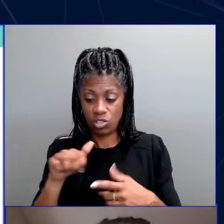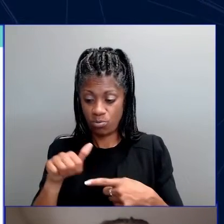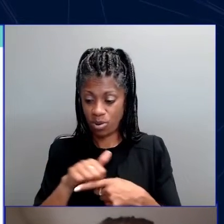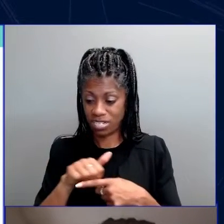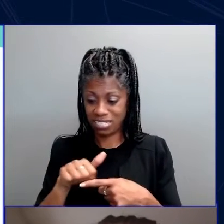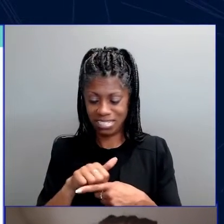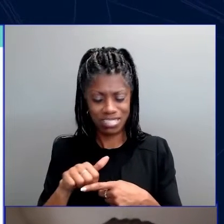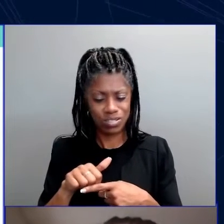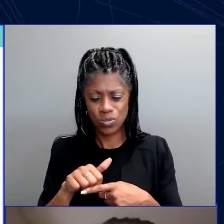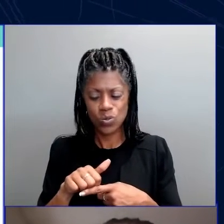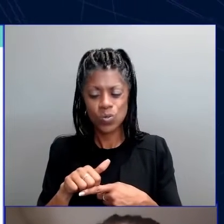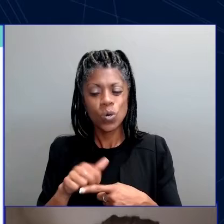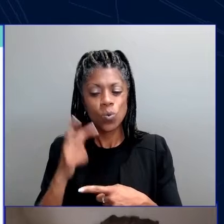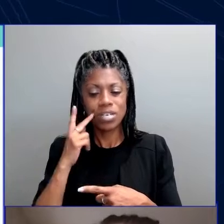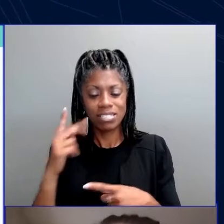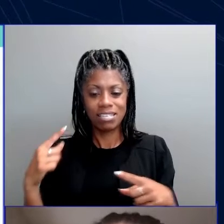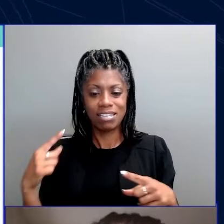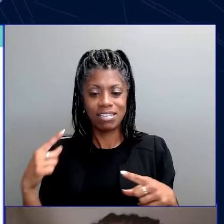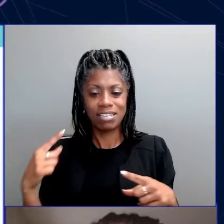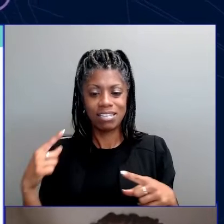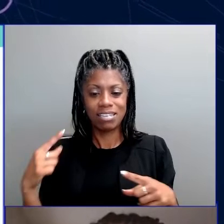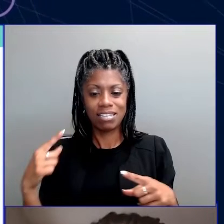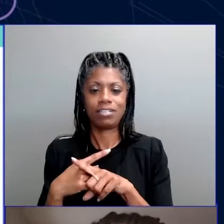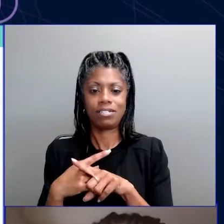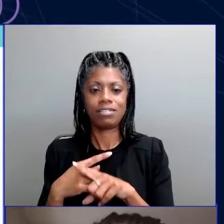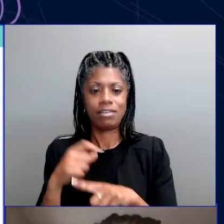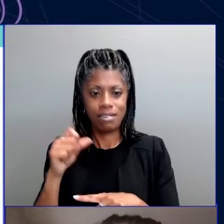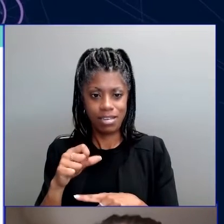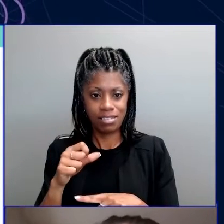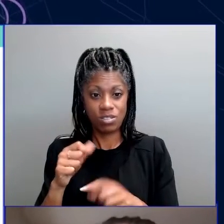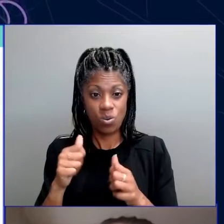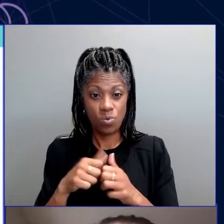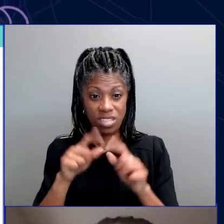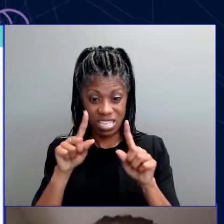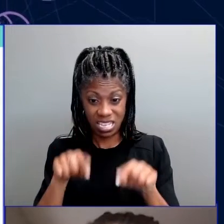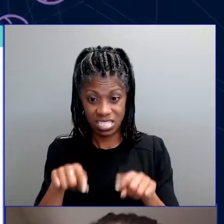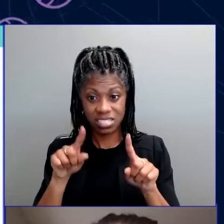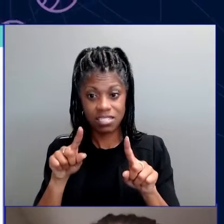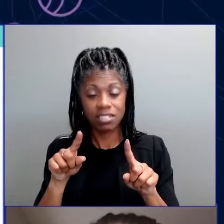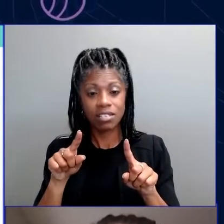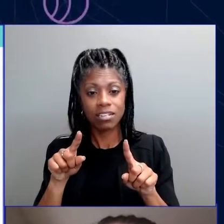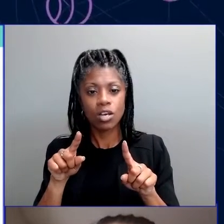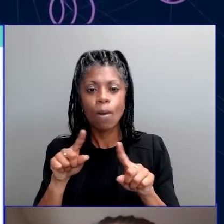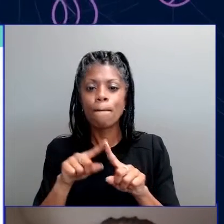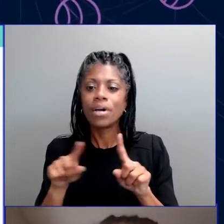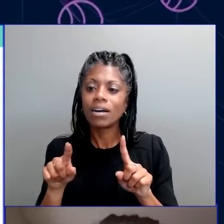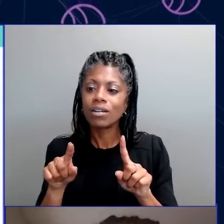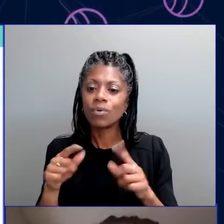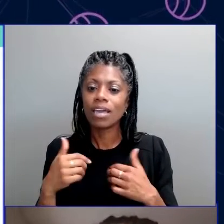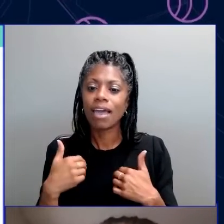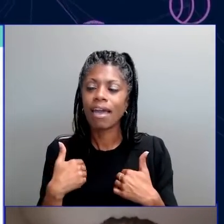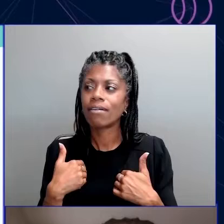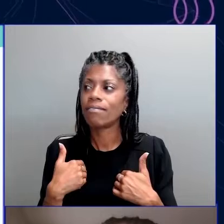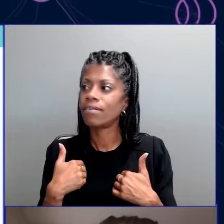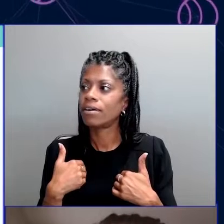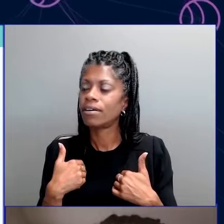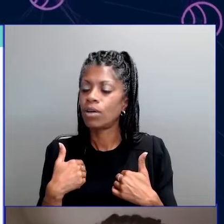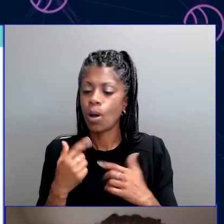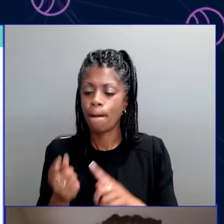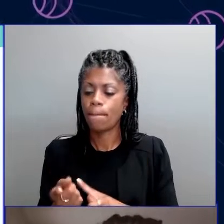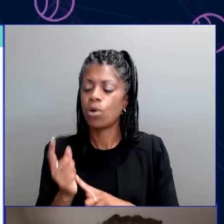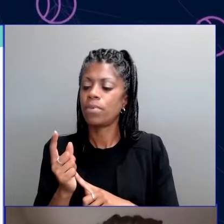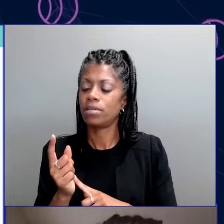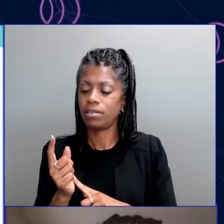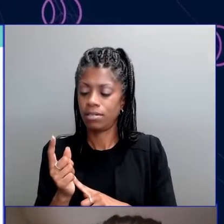the realities we navigate daily under capitalism. Yet there are always moments when we as leaders are given two